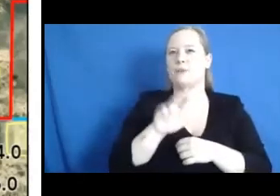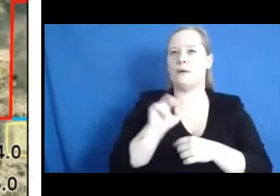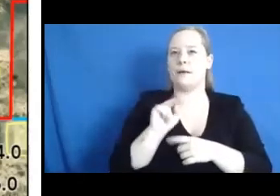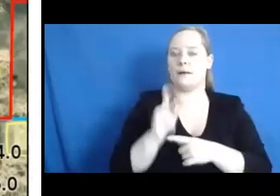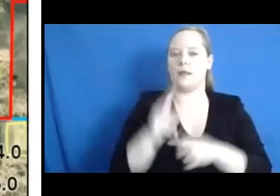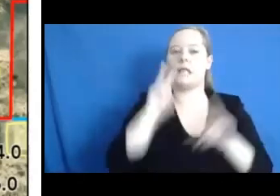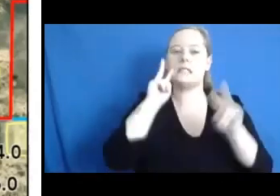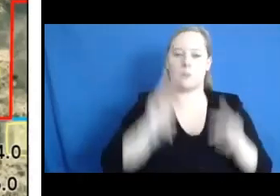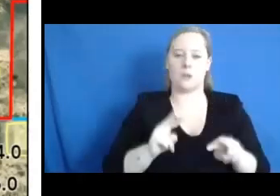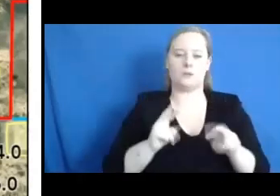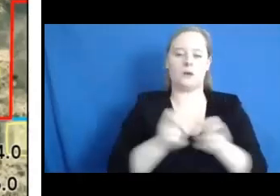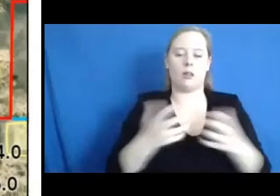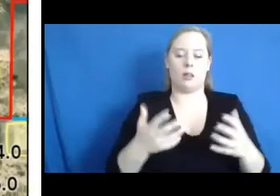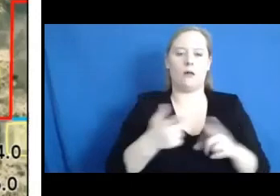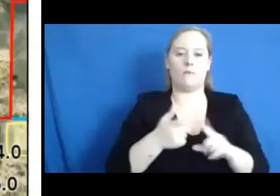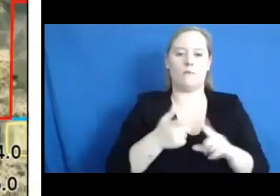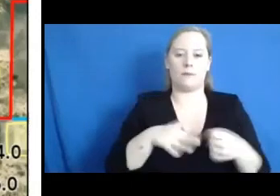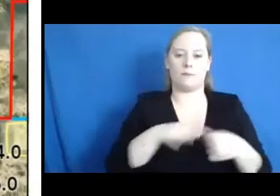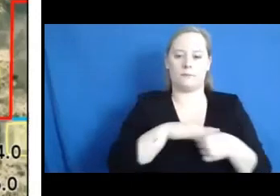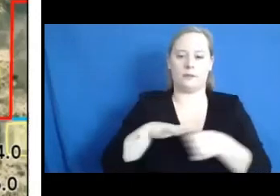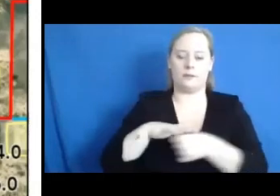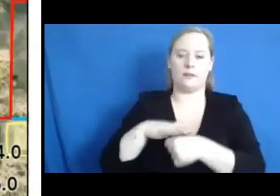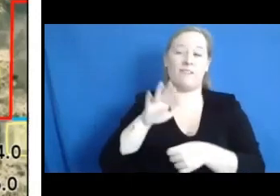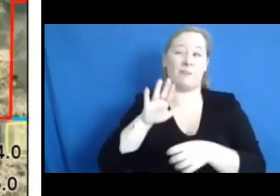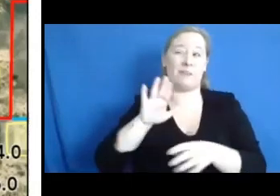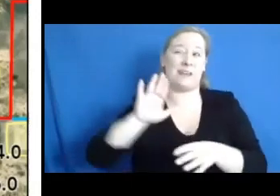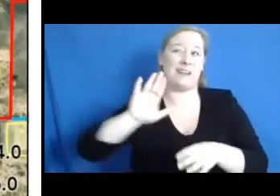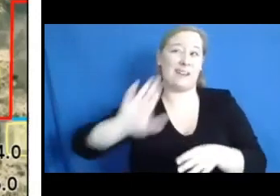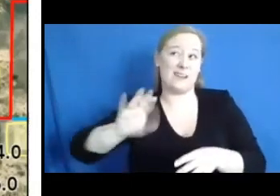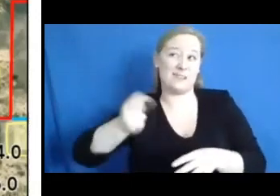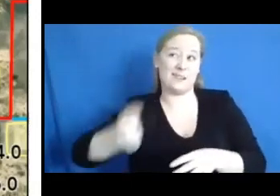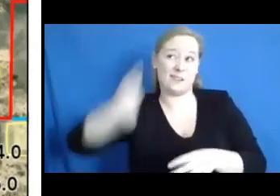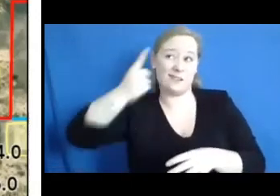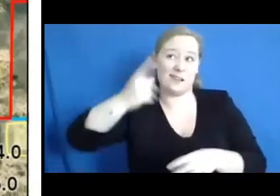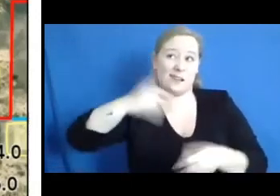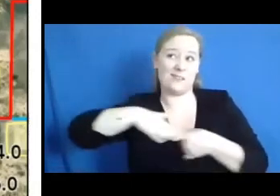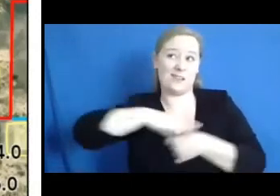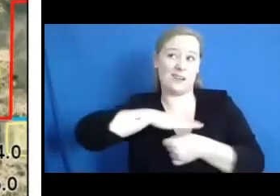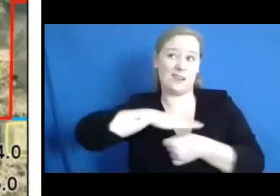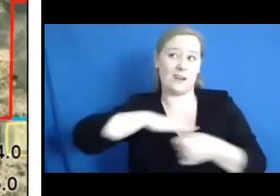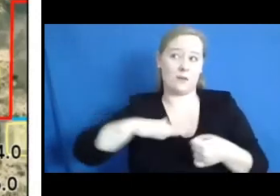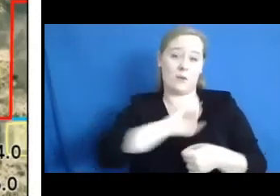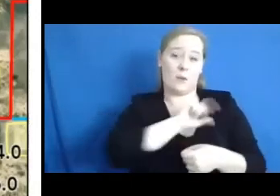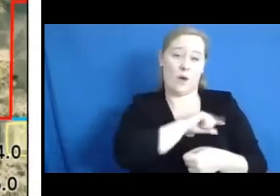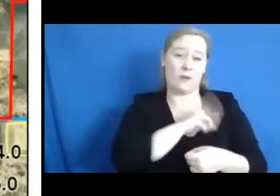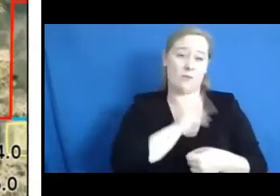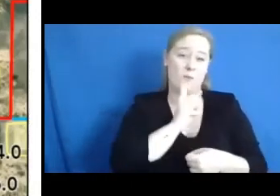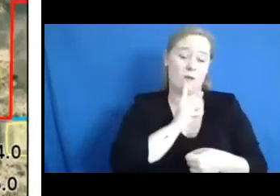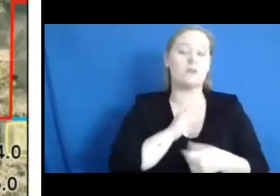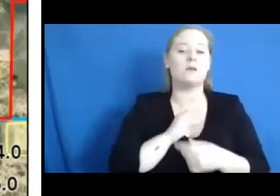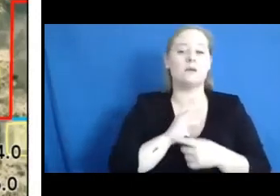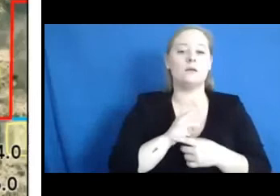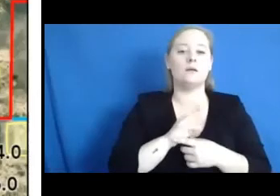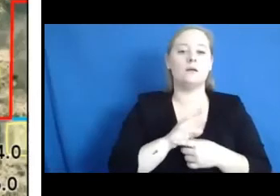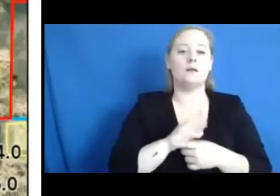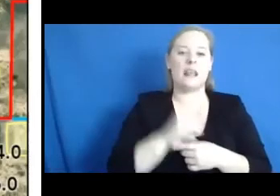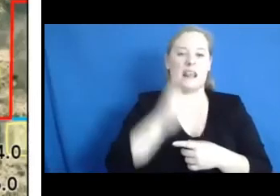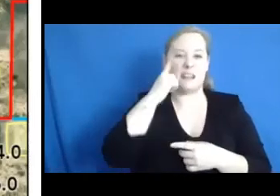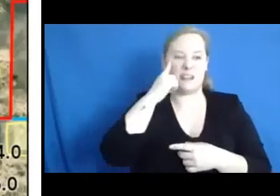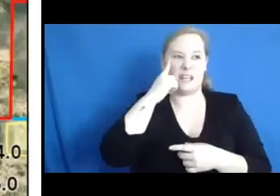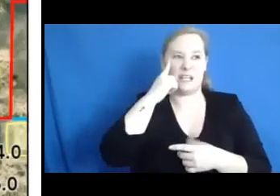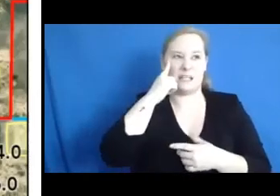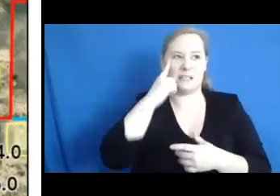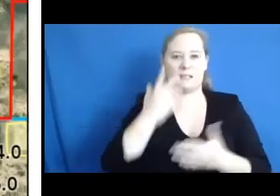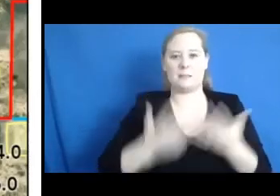site, from his knowledge of the area, the water quality in the area, believes that that could be another driver